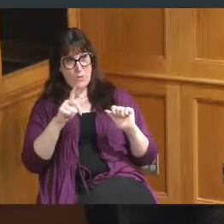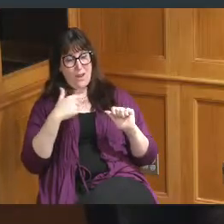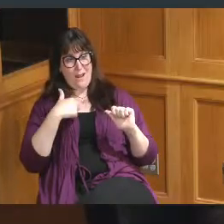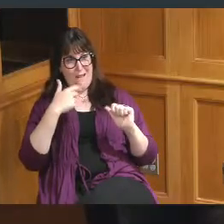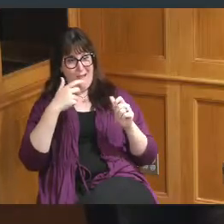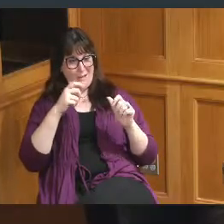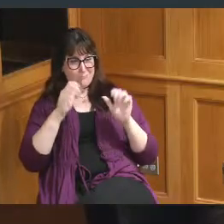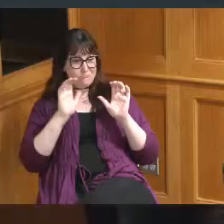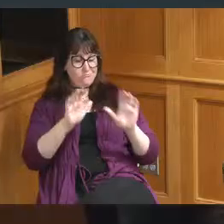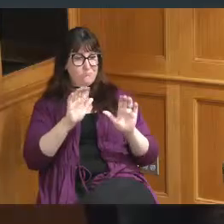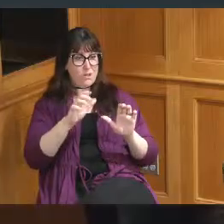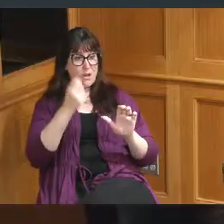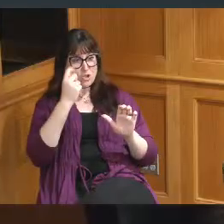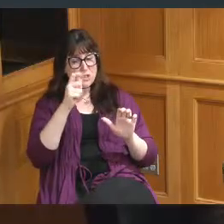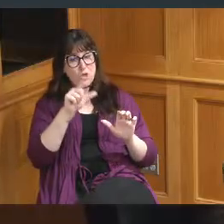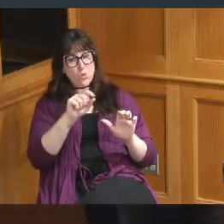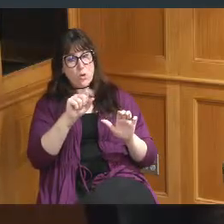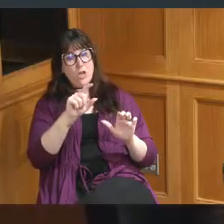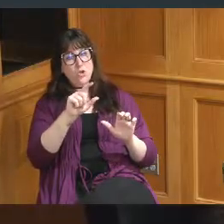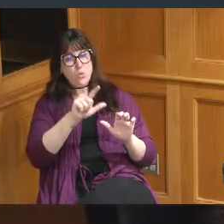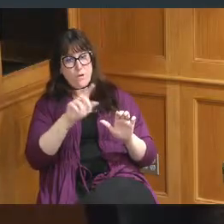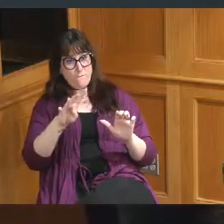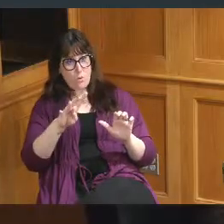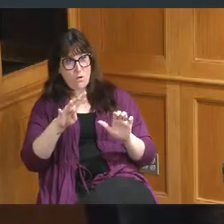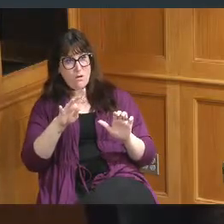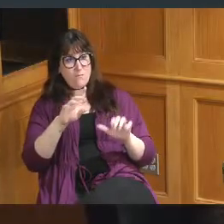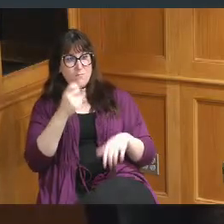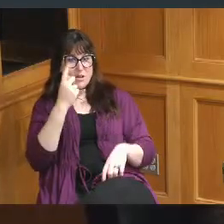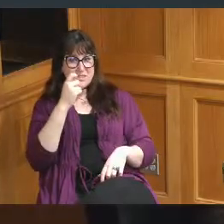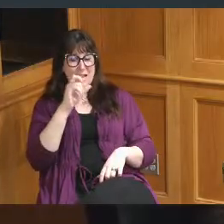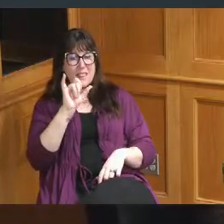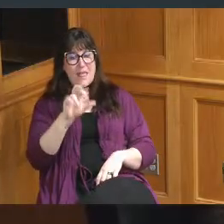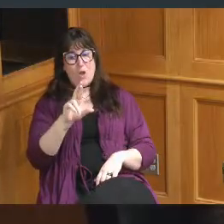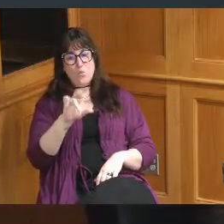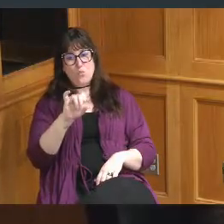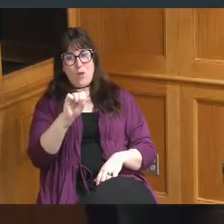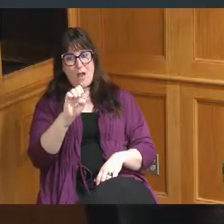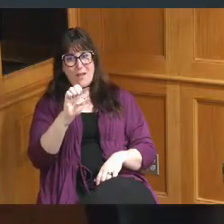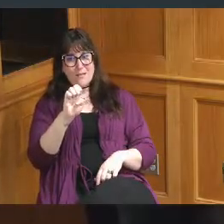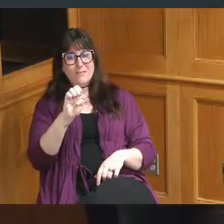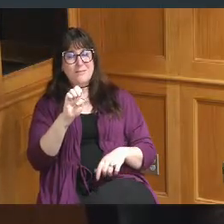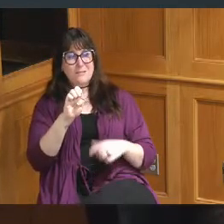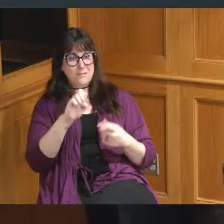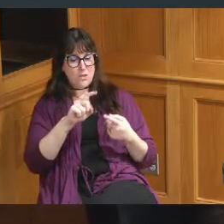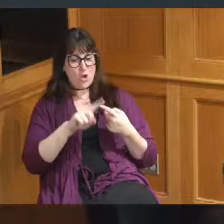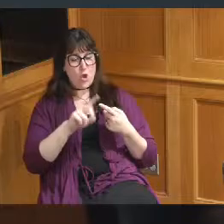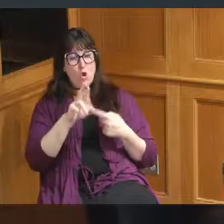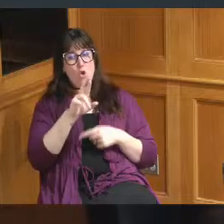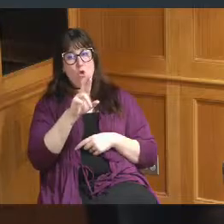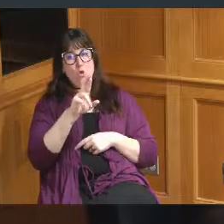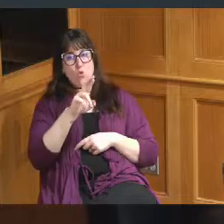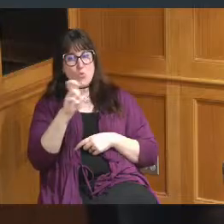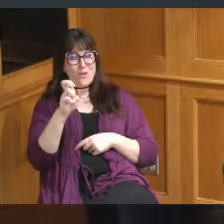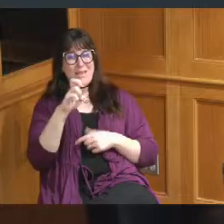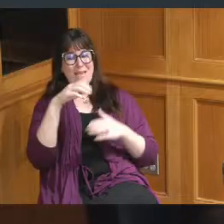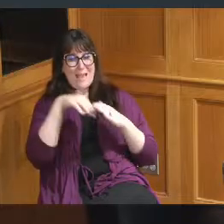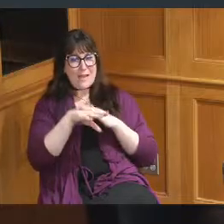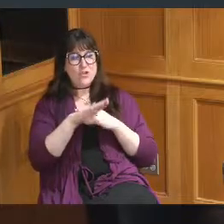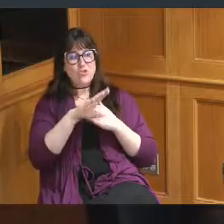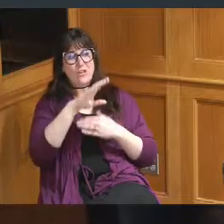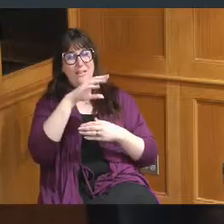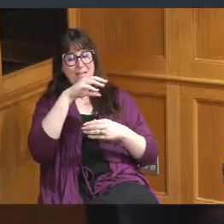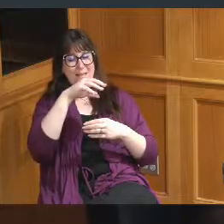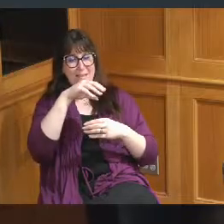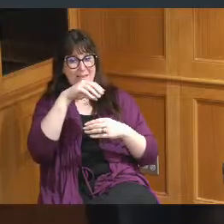even further in 2024. And it was the RISE initiative. RISE stands for Reentry into Society and